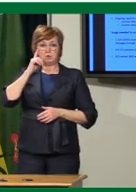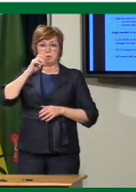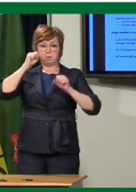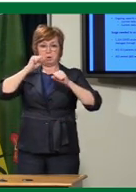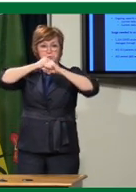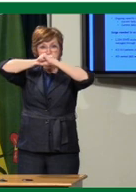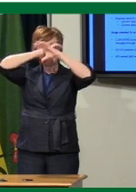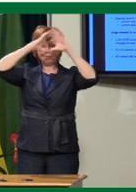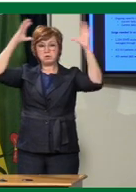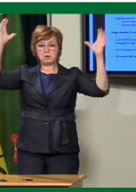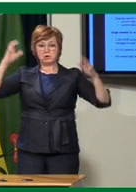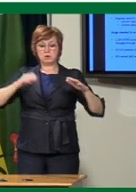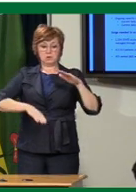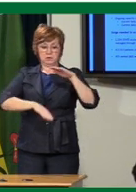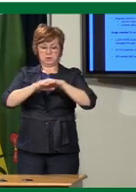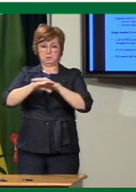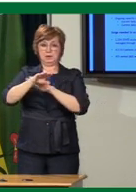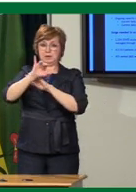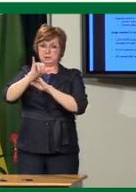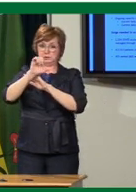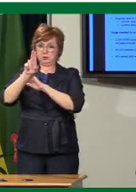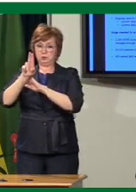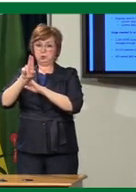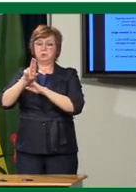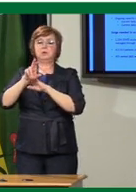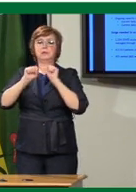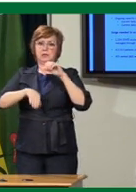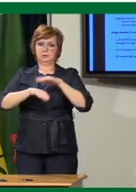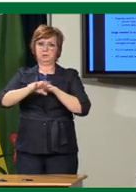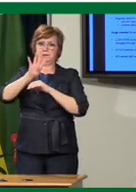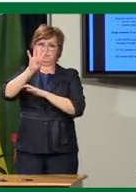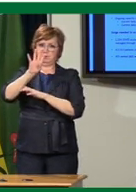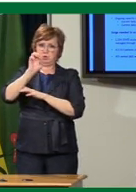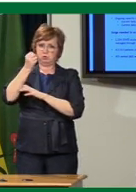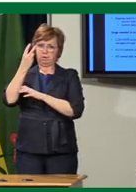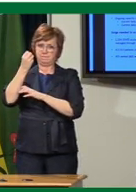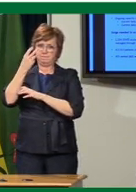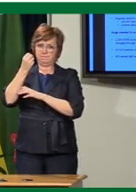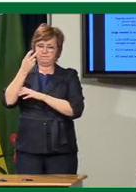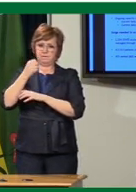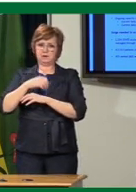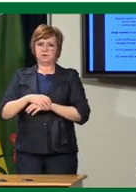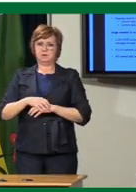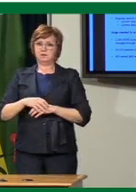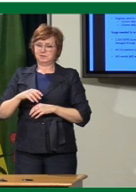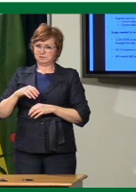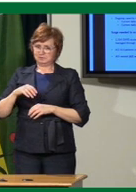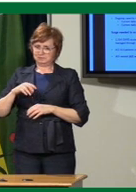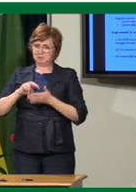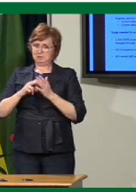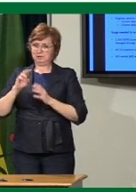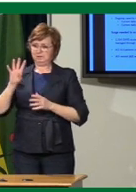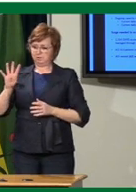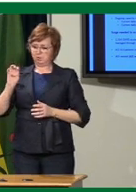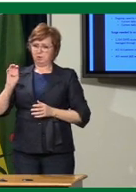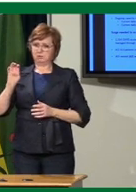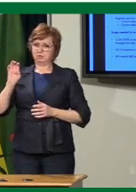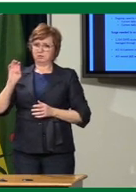412 COVID ICU patients. So that number represents a staggering 449% of our current state